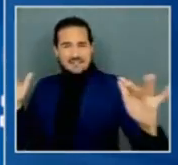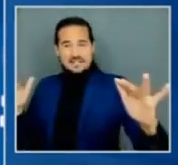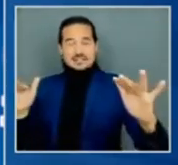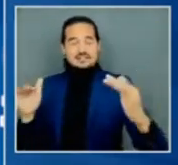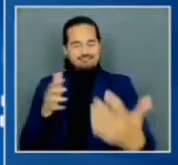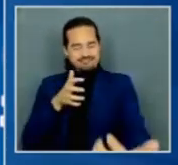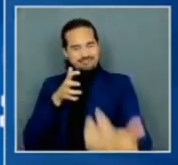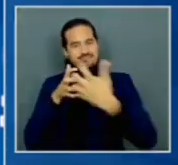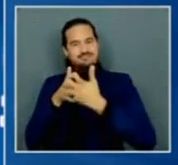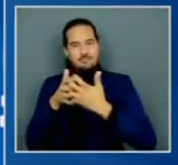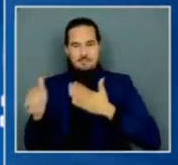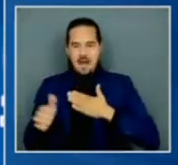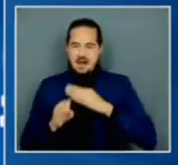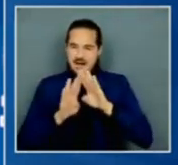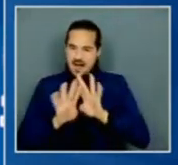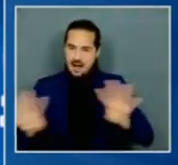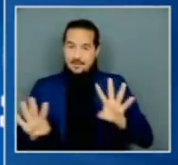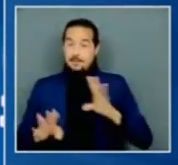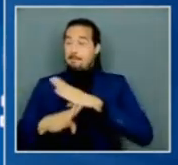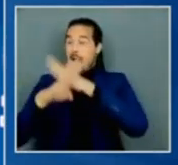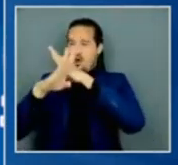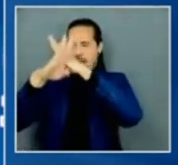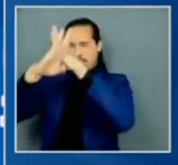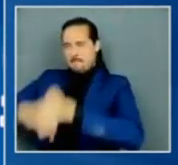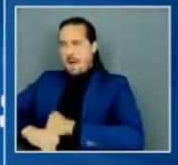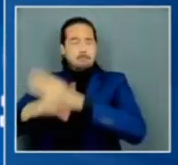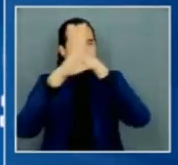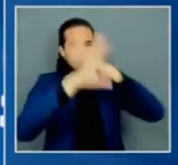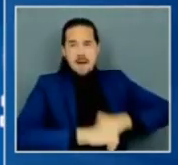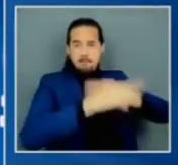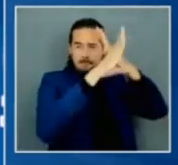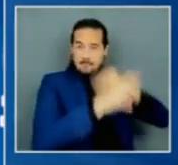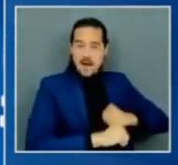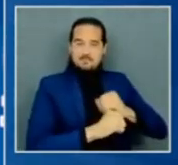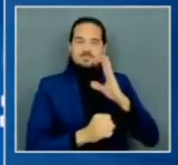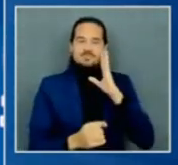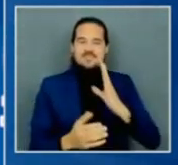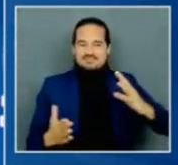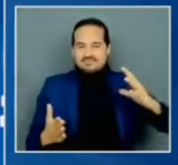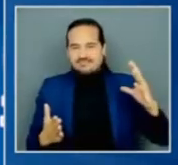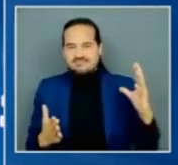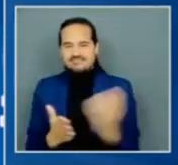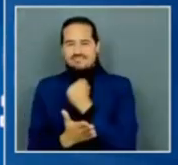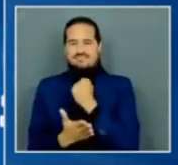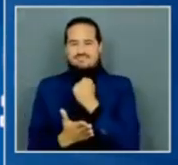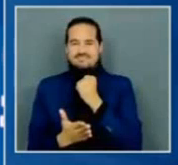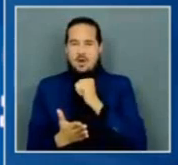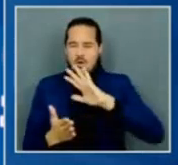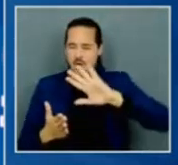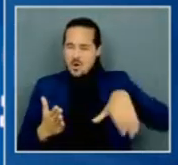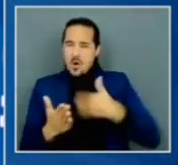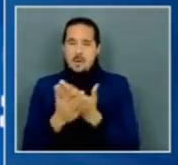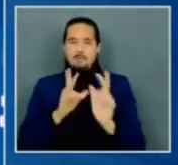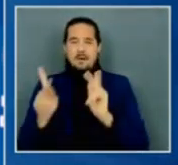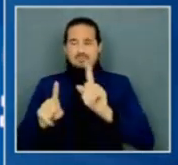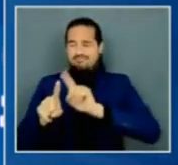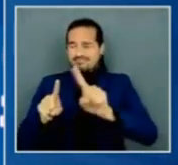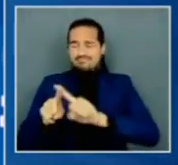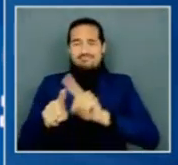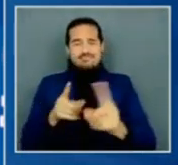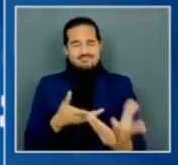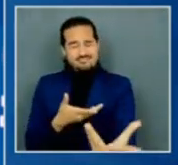the best of America, a cabinet that is opening doors and breaking down barriers and accessing the full range of